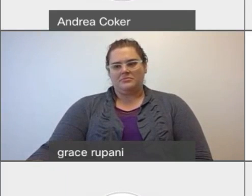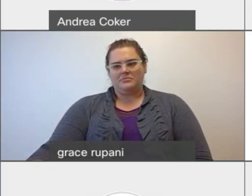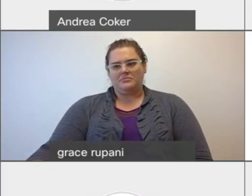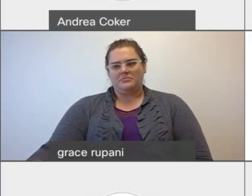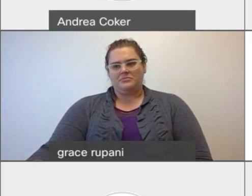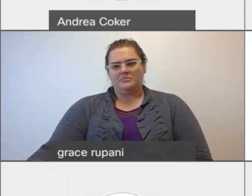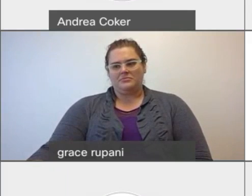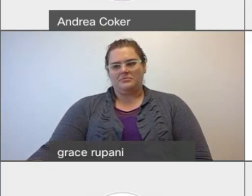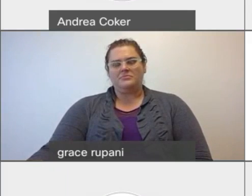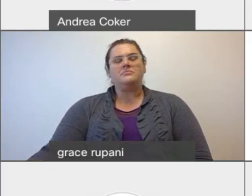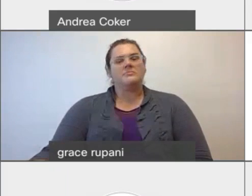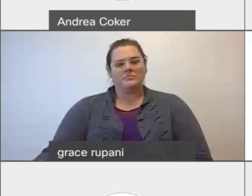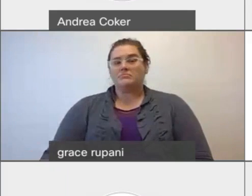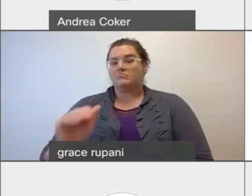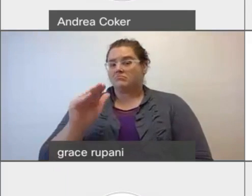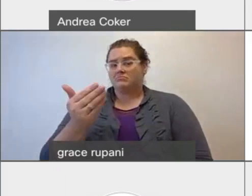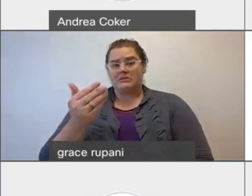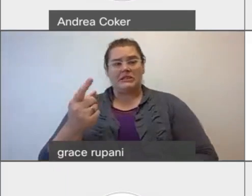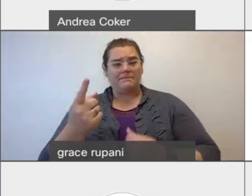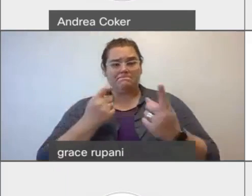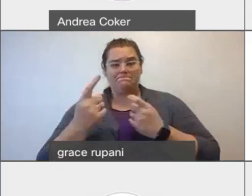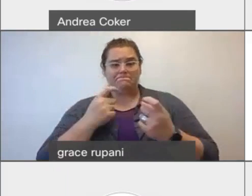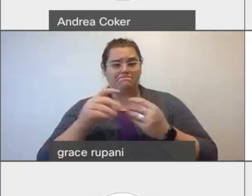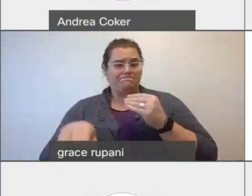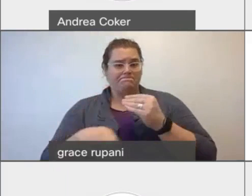Well, I don't see any additional questions. Um,